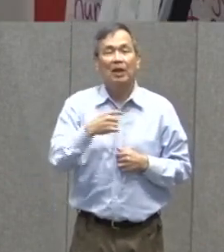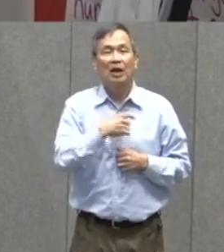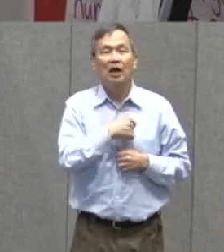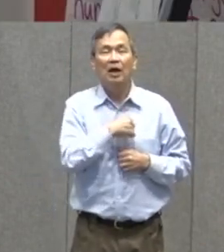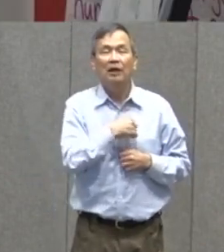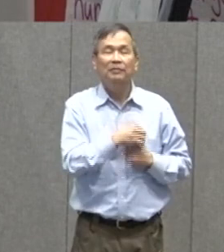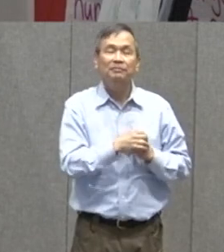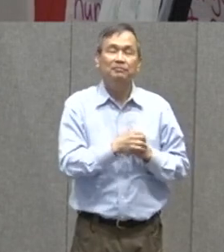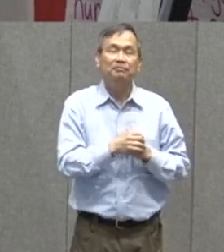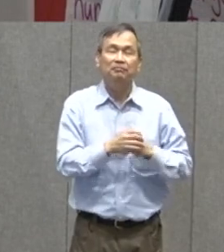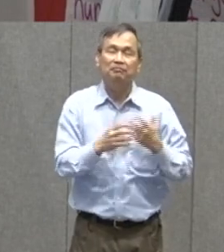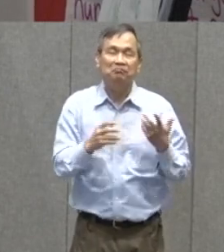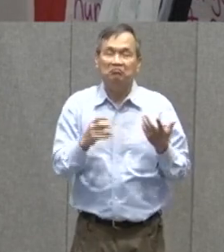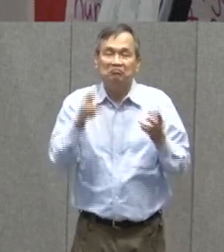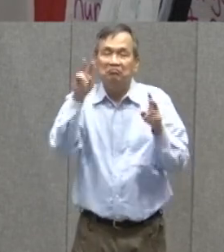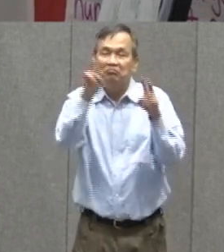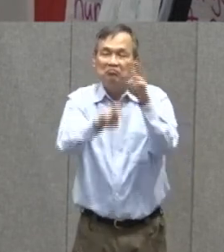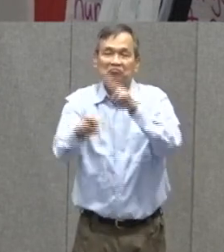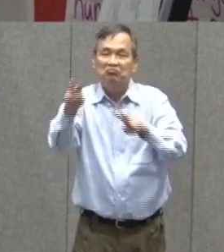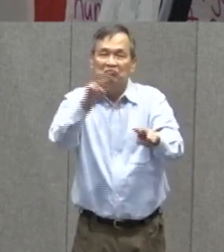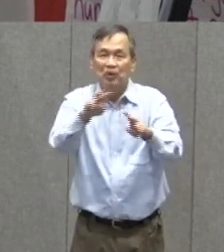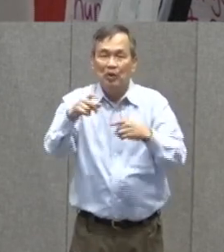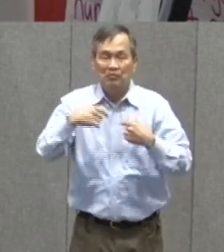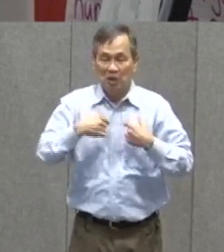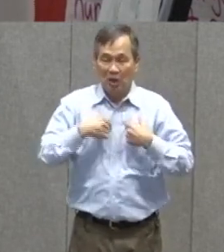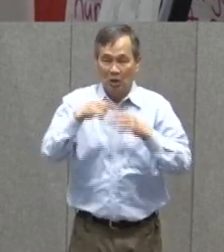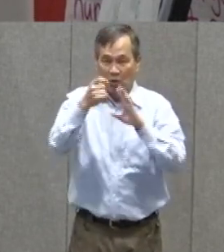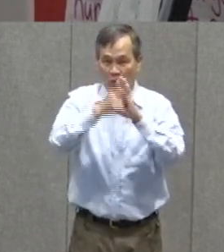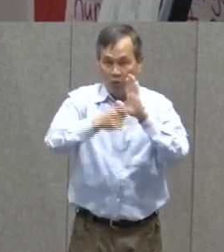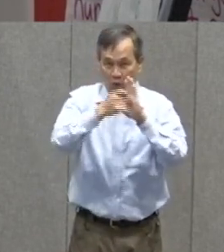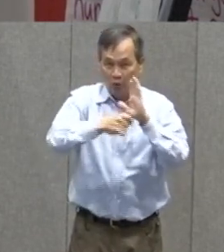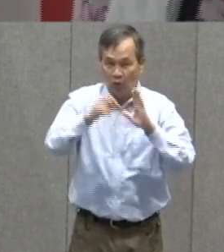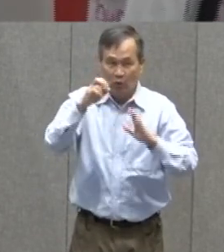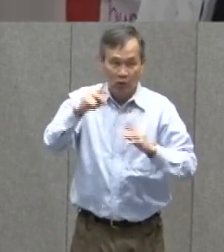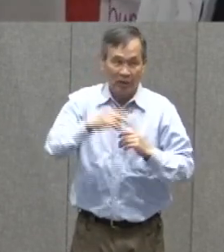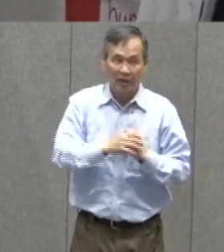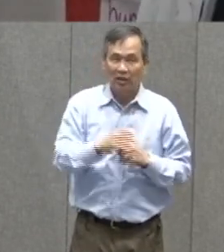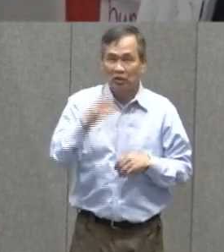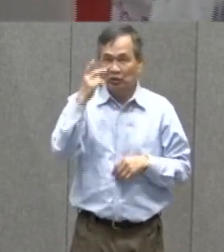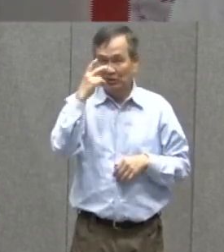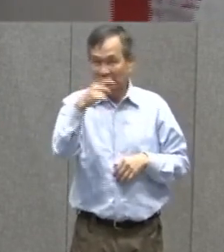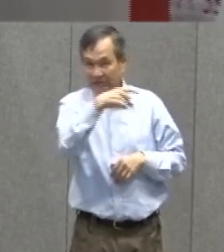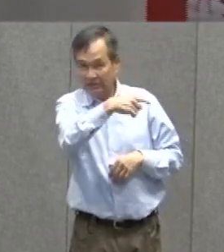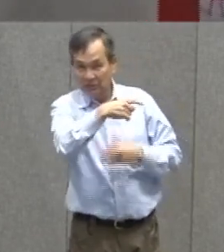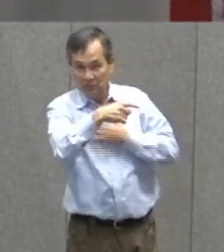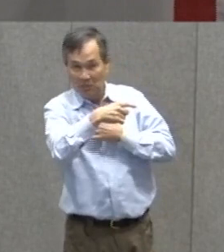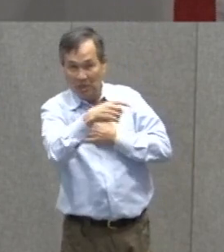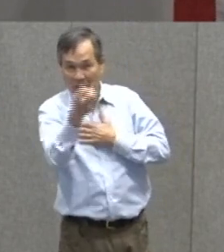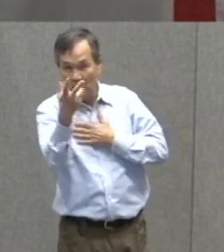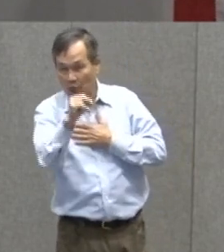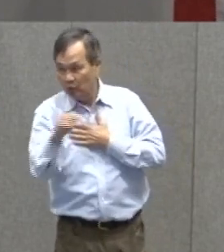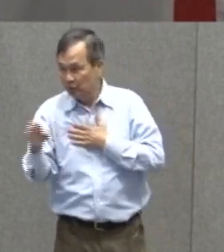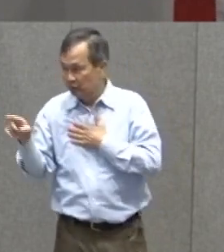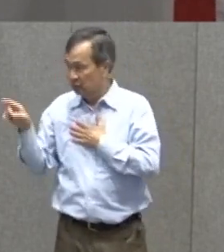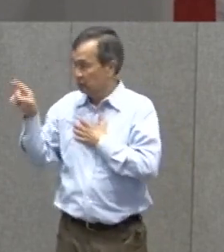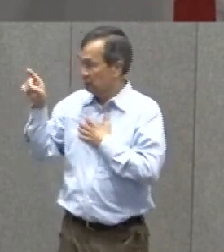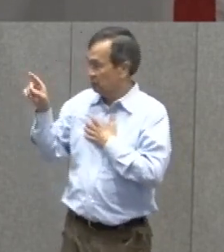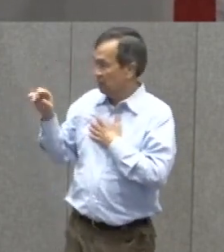observations that I wrote. So I'm going to write them down here. So I'm going to write,